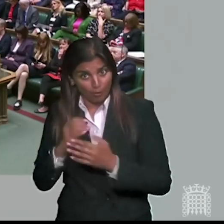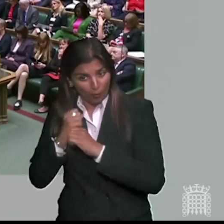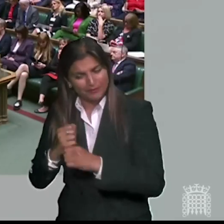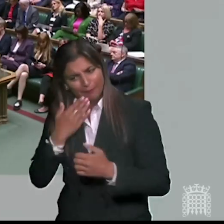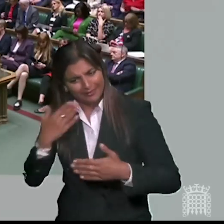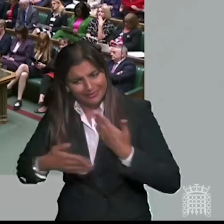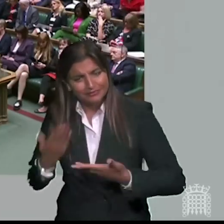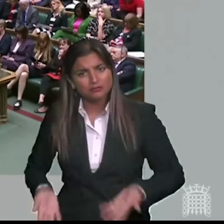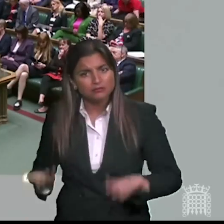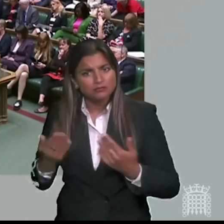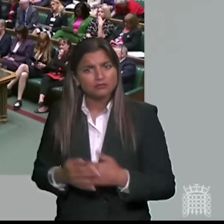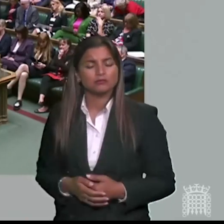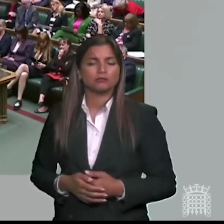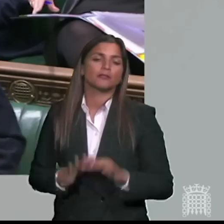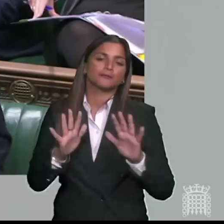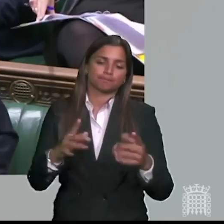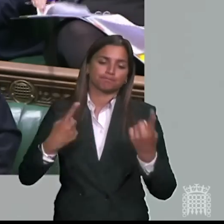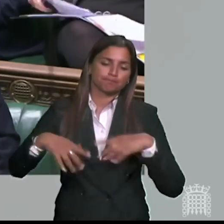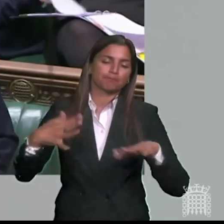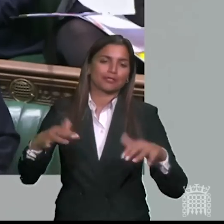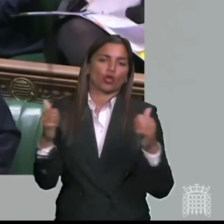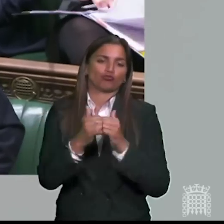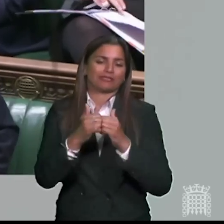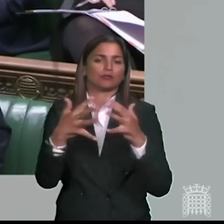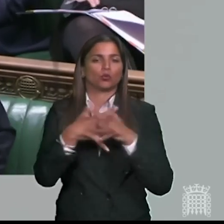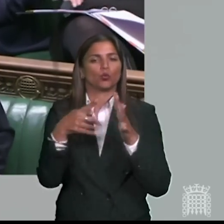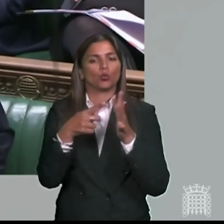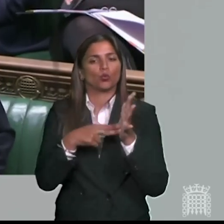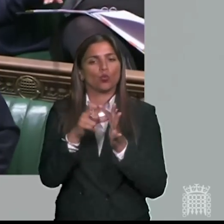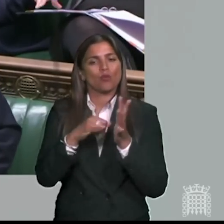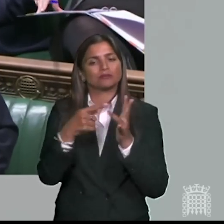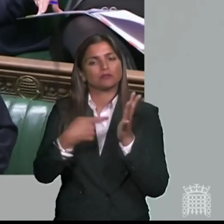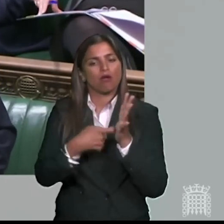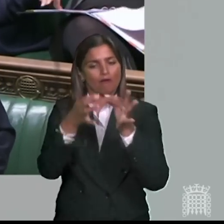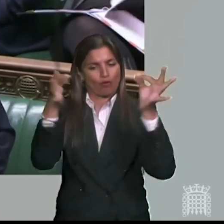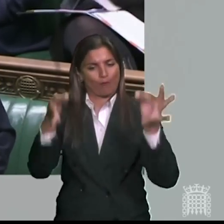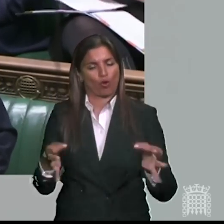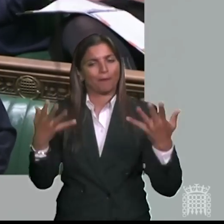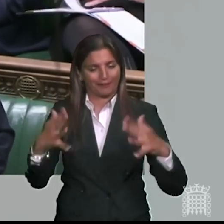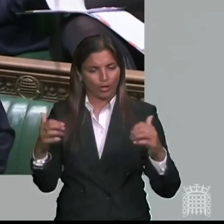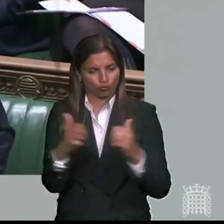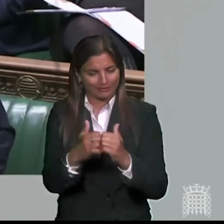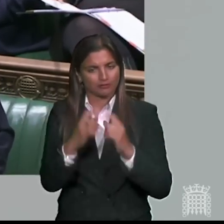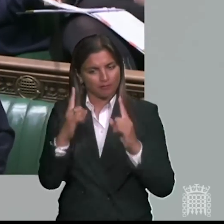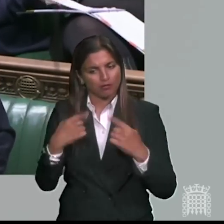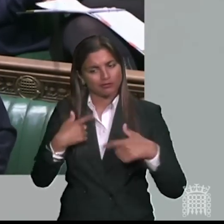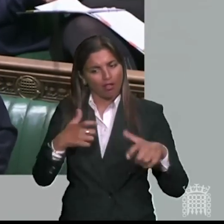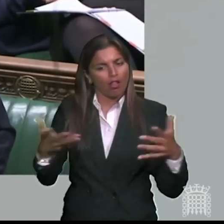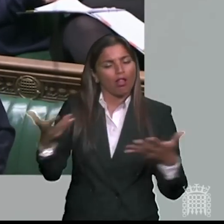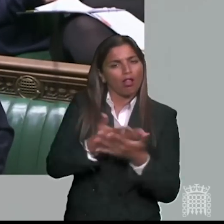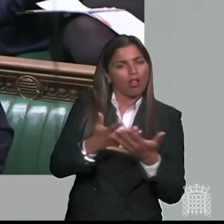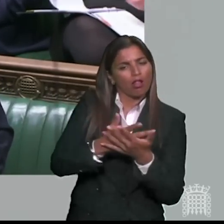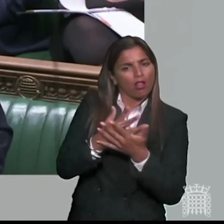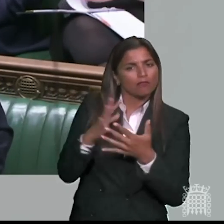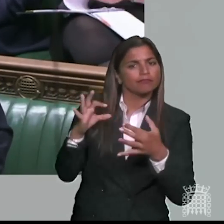Well, since we agreed the Windsor Framework, we've had very constructive discussions on Horizon, but the difference between my party and his is that we won't